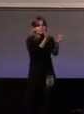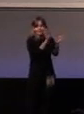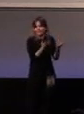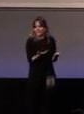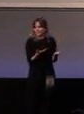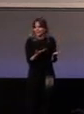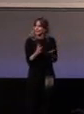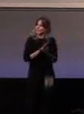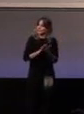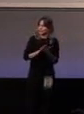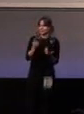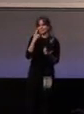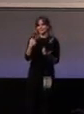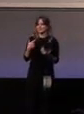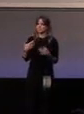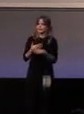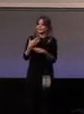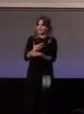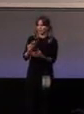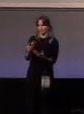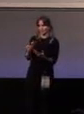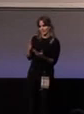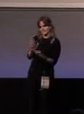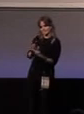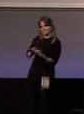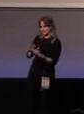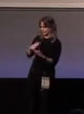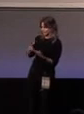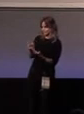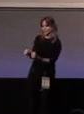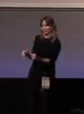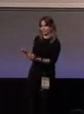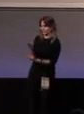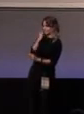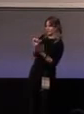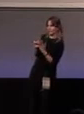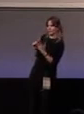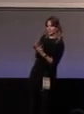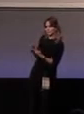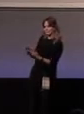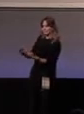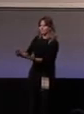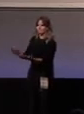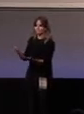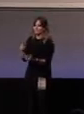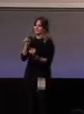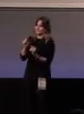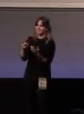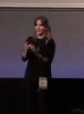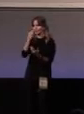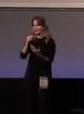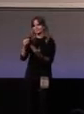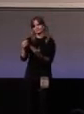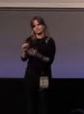uitvinken is in de prak met x in solving the in ieder probleem dat je wil drie develop and ideology op